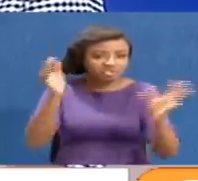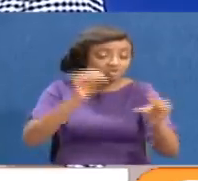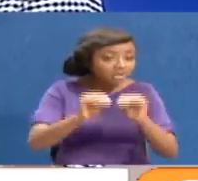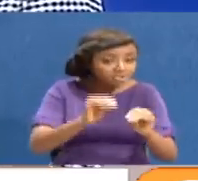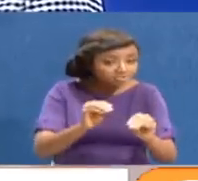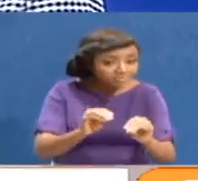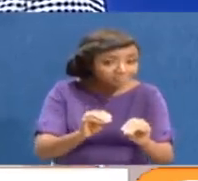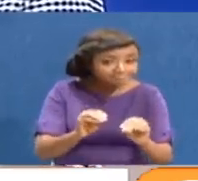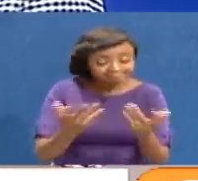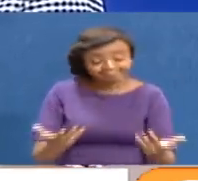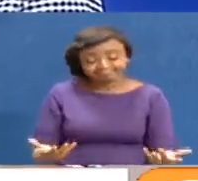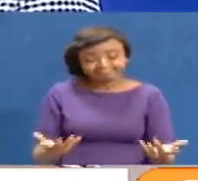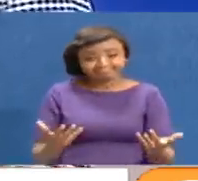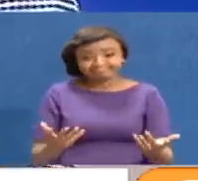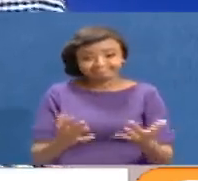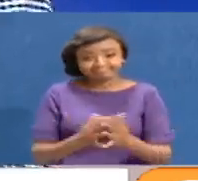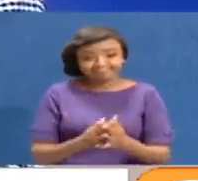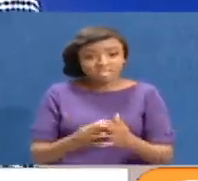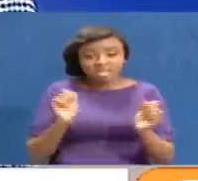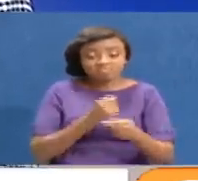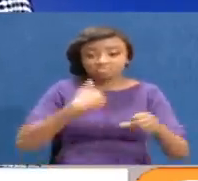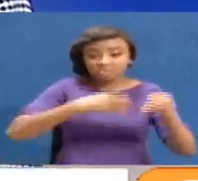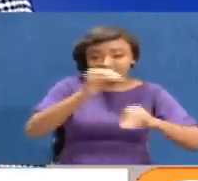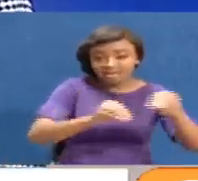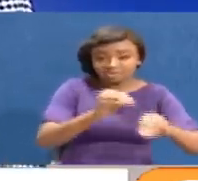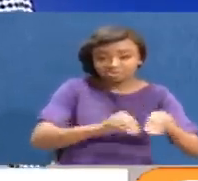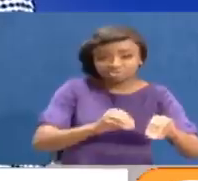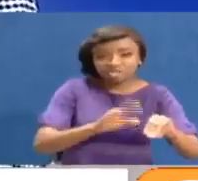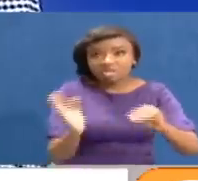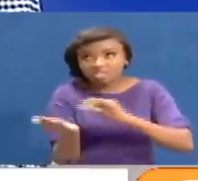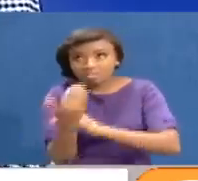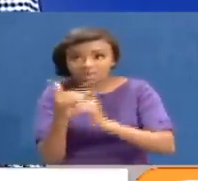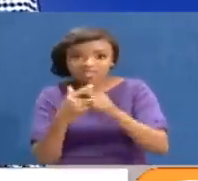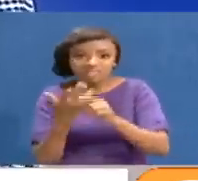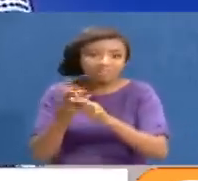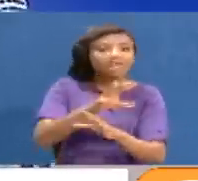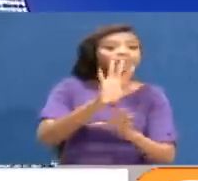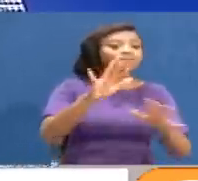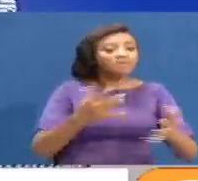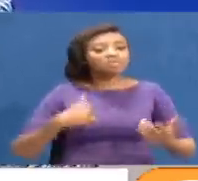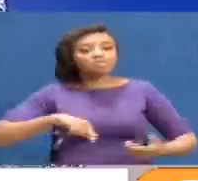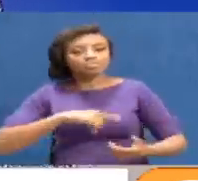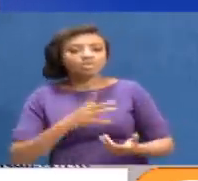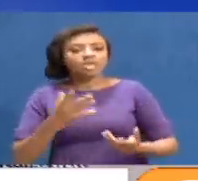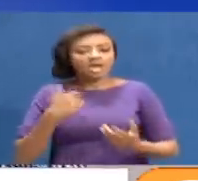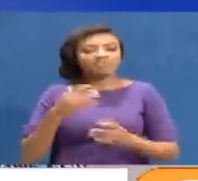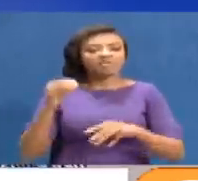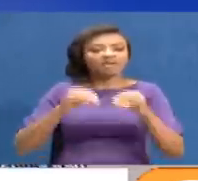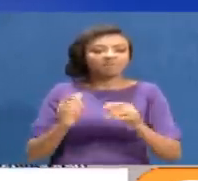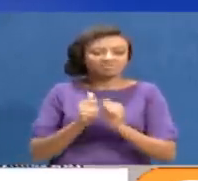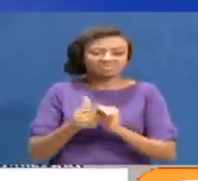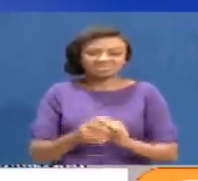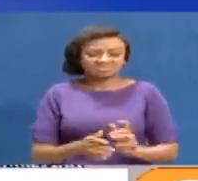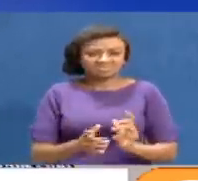the elections? Okay. Yeah, we can't do the election in the morning and then go back and tell people now we have created, the referendum has